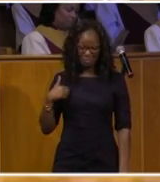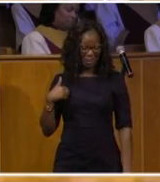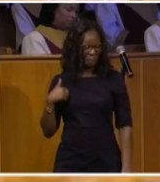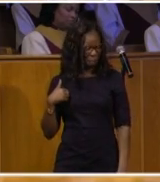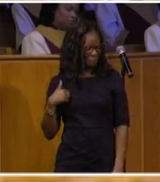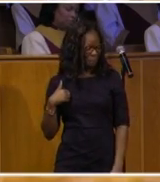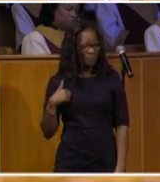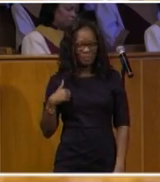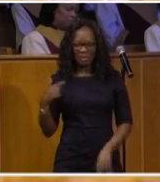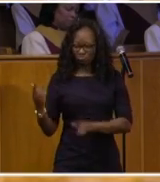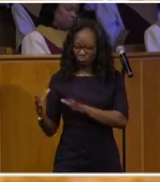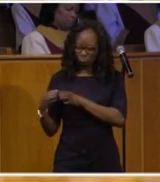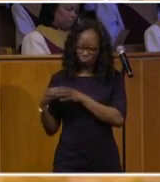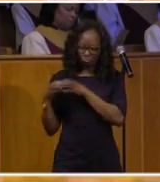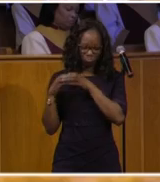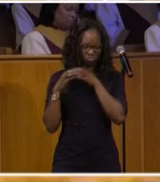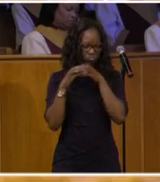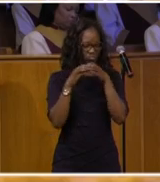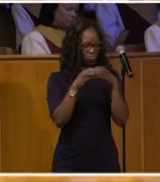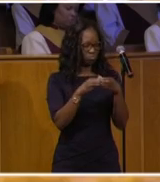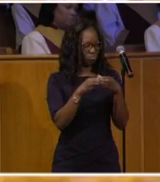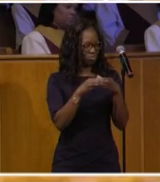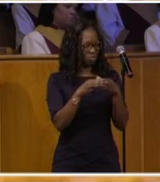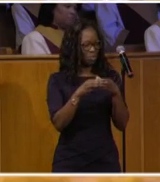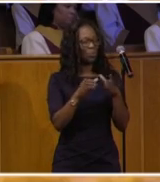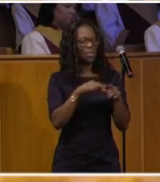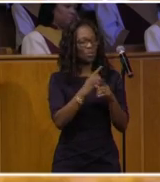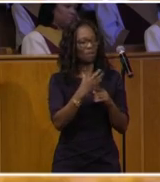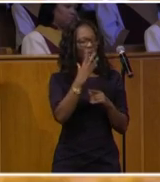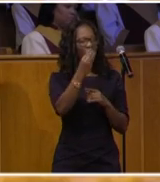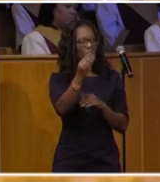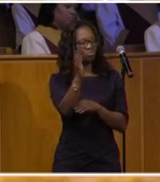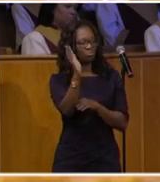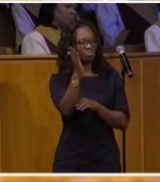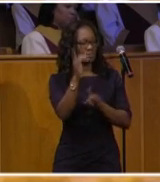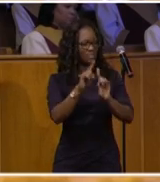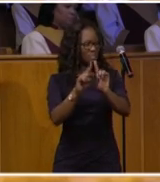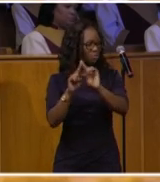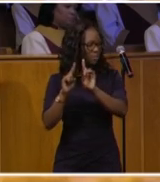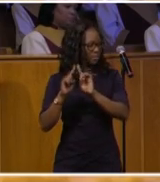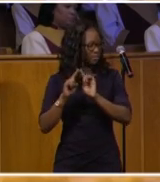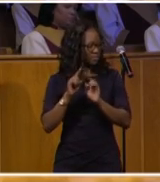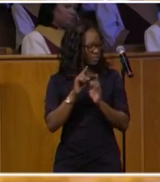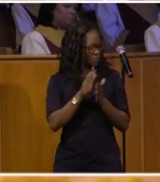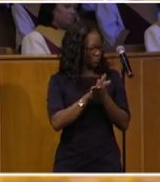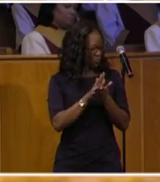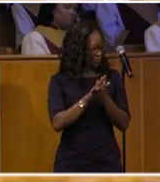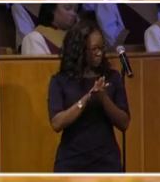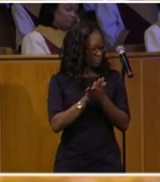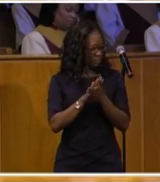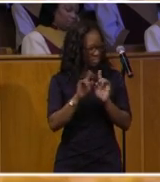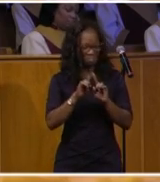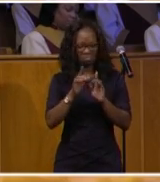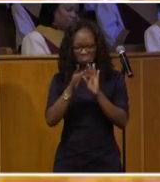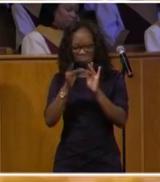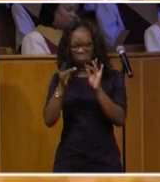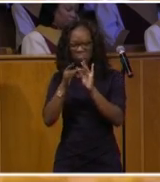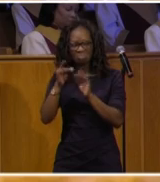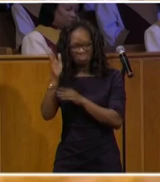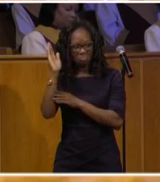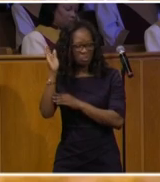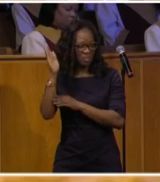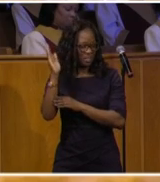would take us with him as he went out to deliver messages.